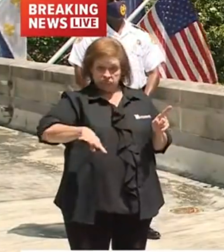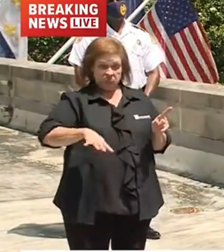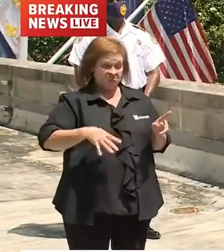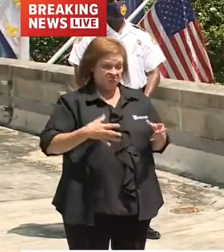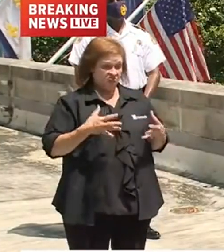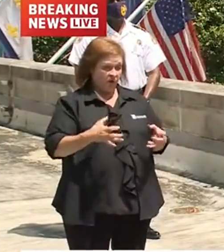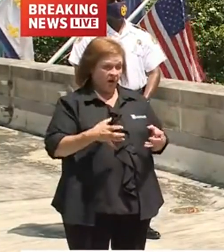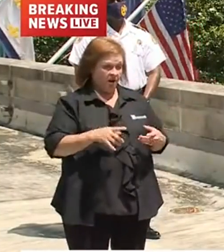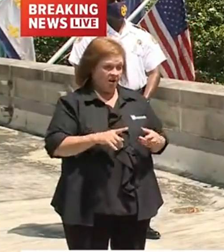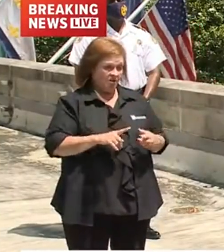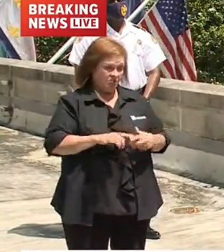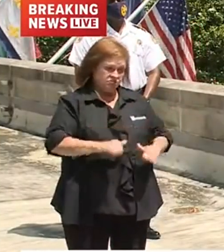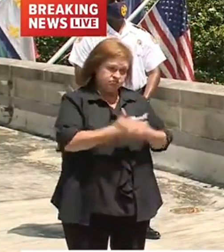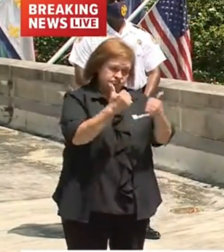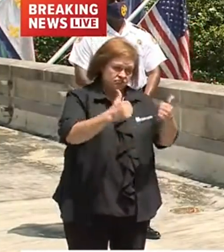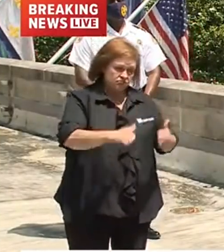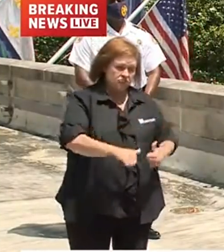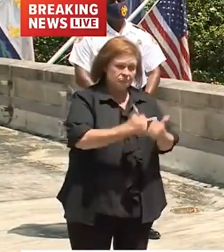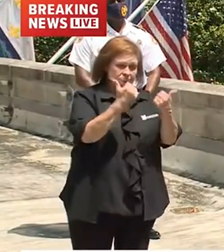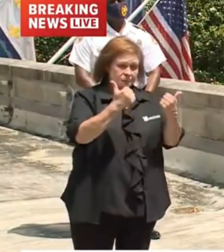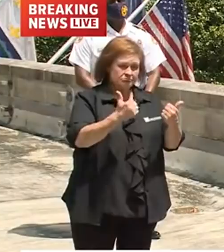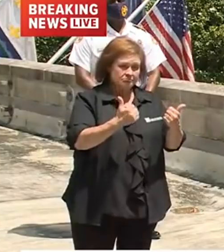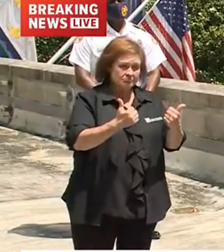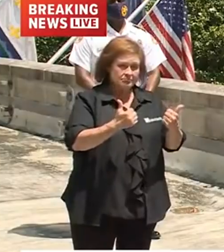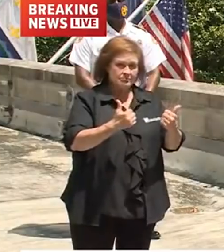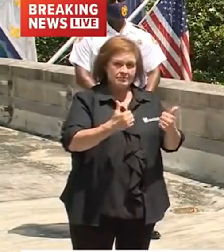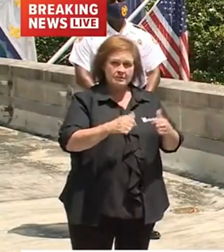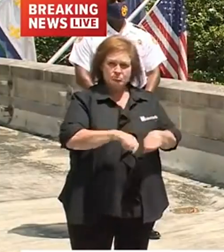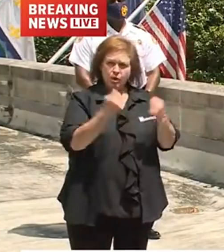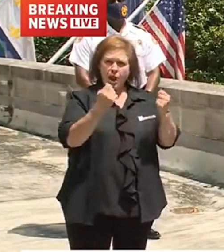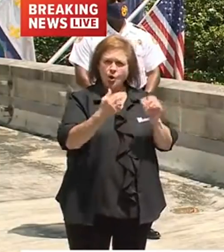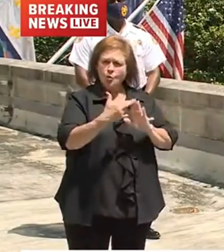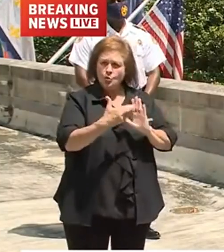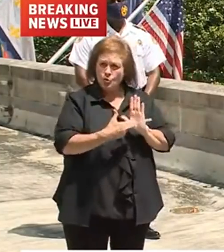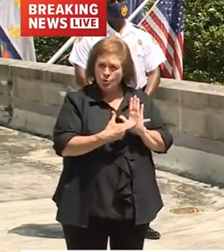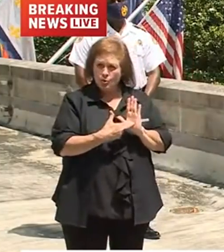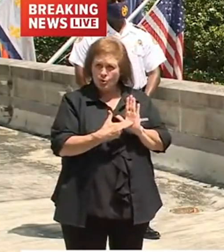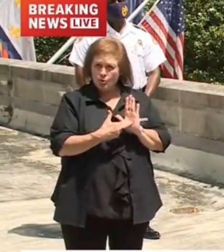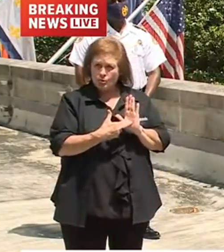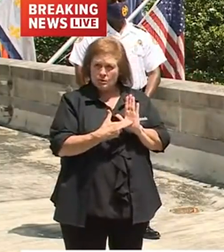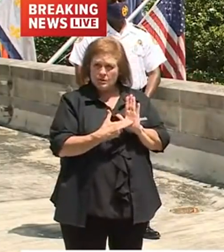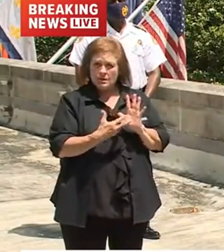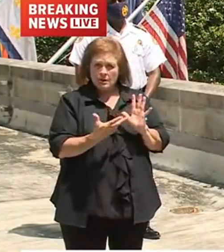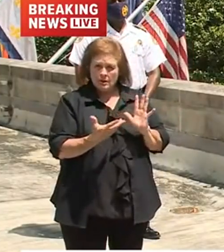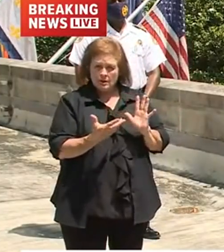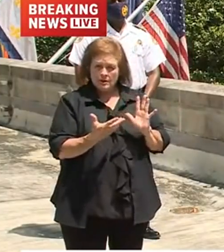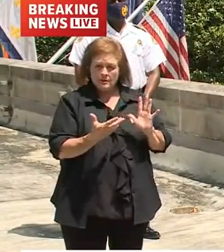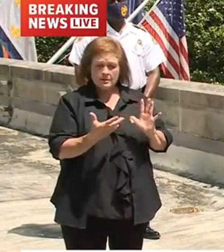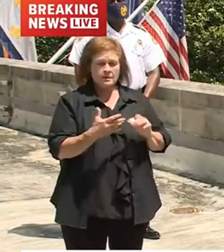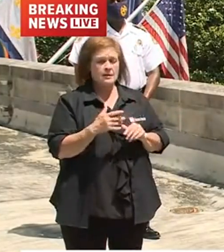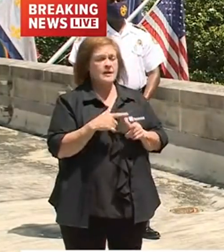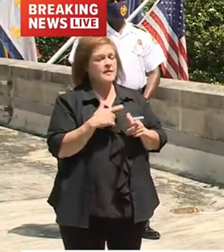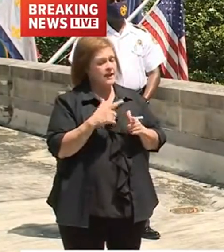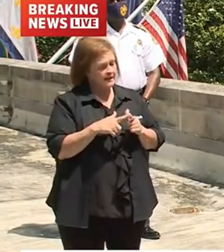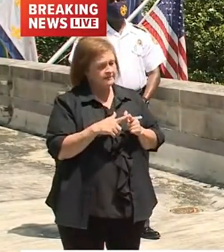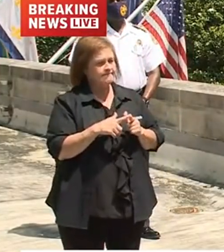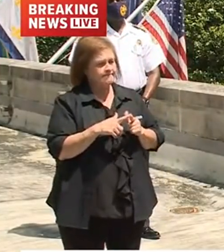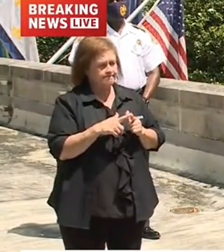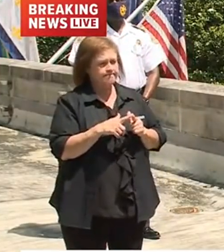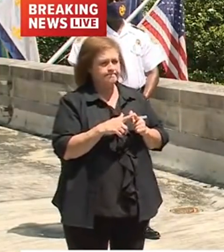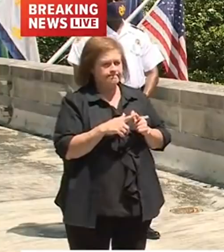confront and to overstep the guidelines that have been articulated by law enforcement, then